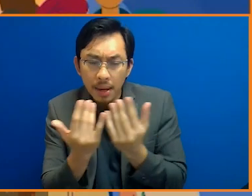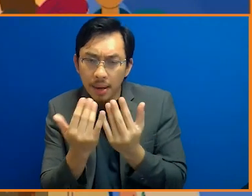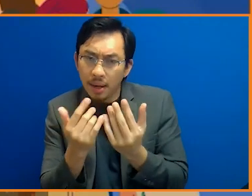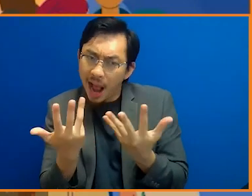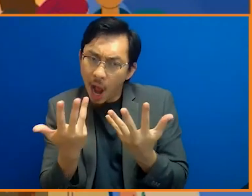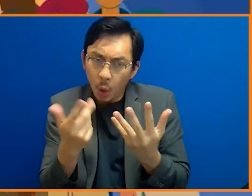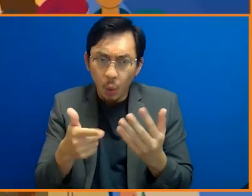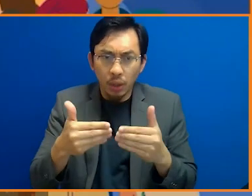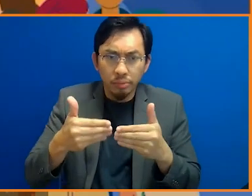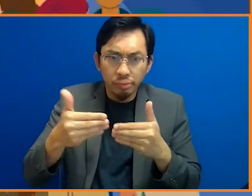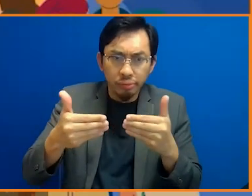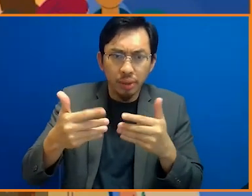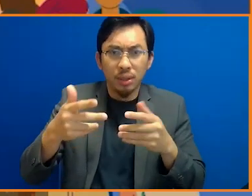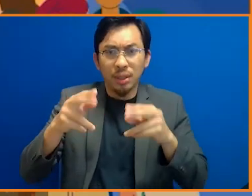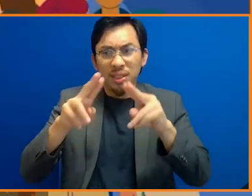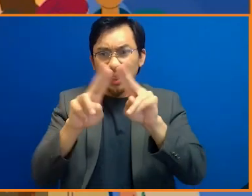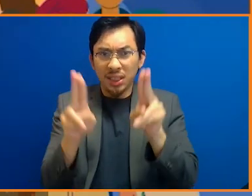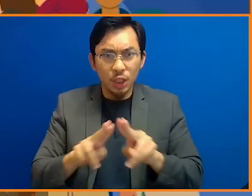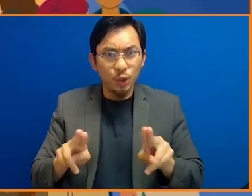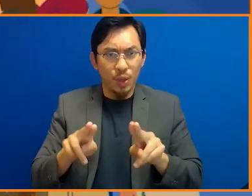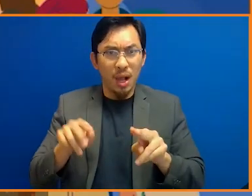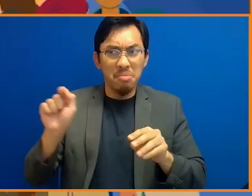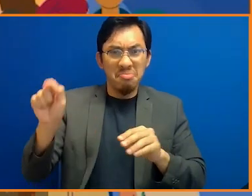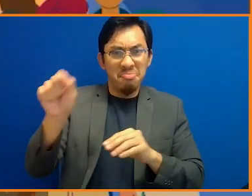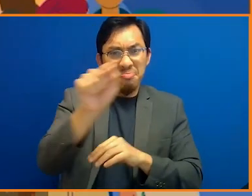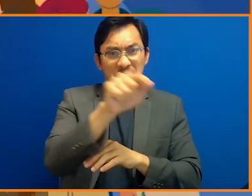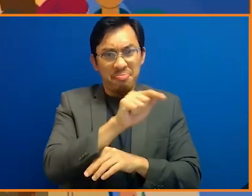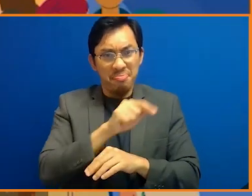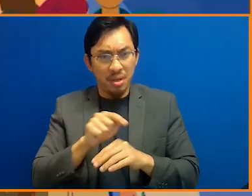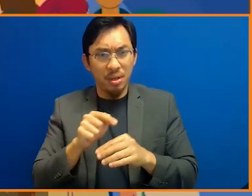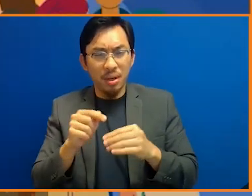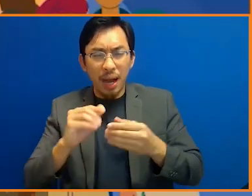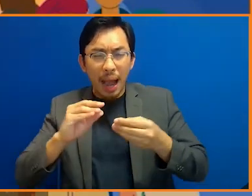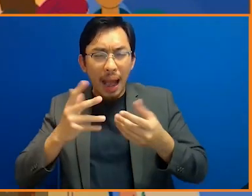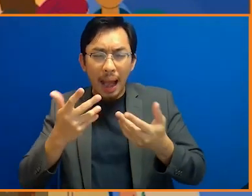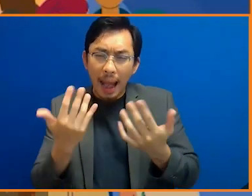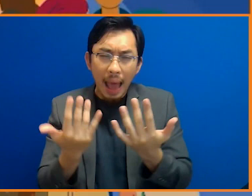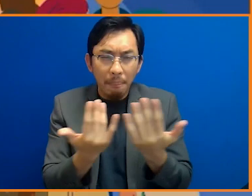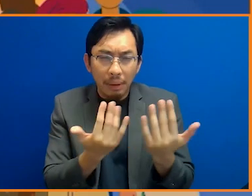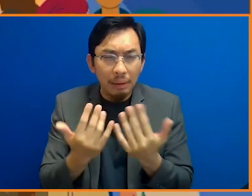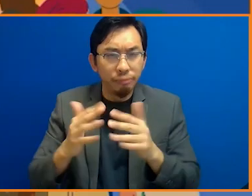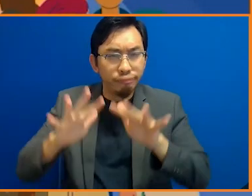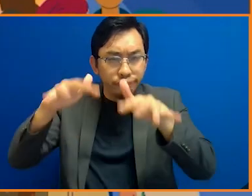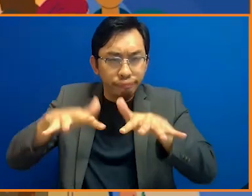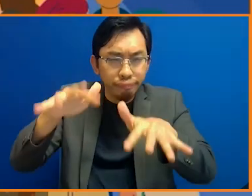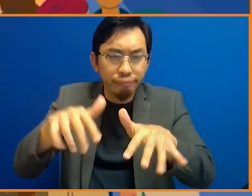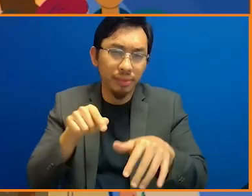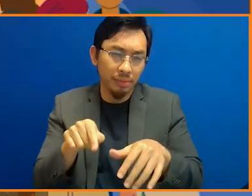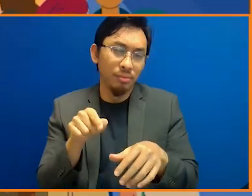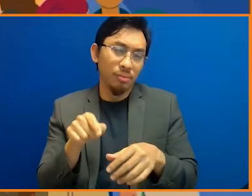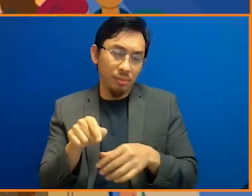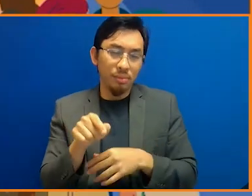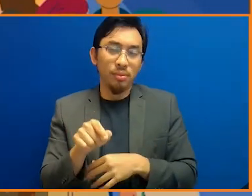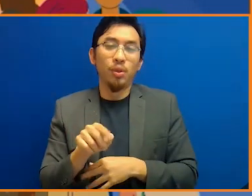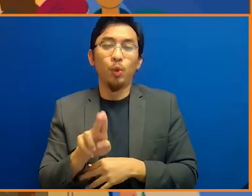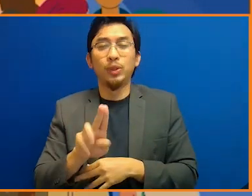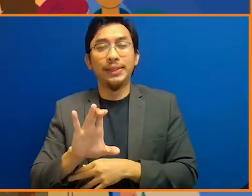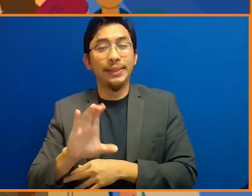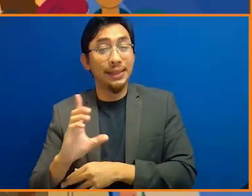numerical simulation tools. And we, of course, for international scale,